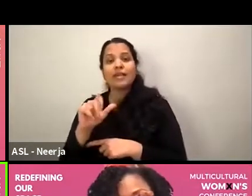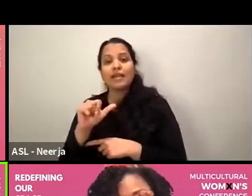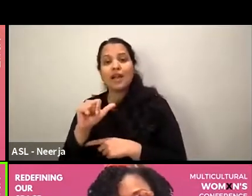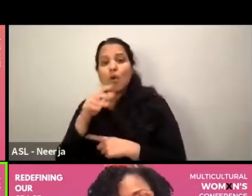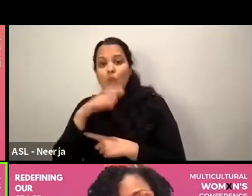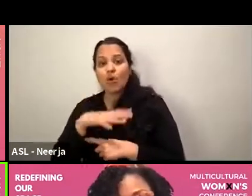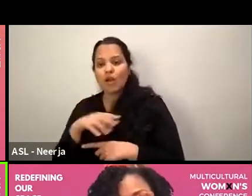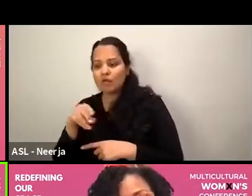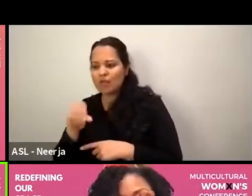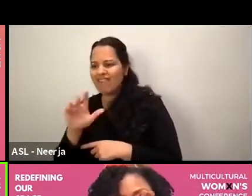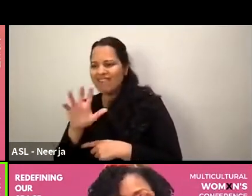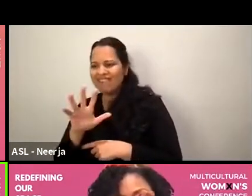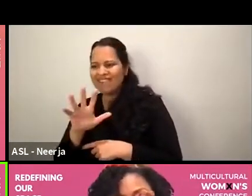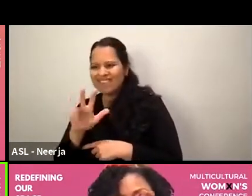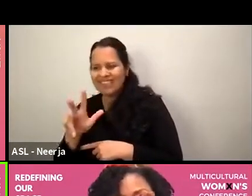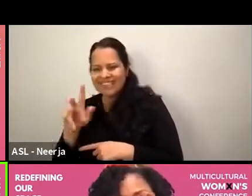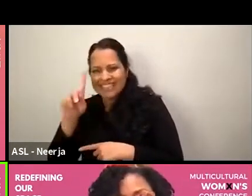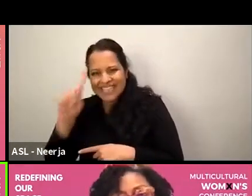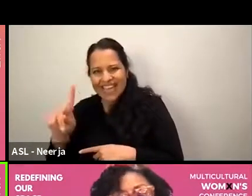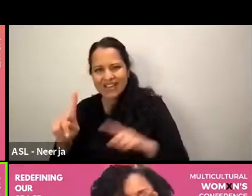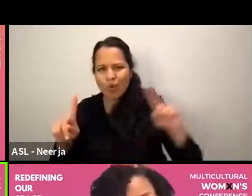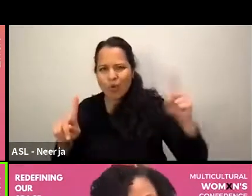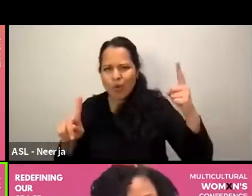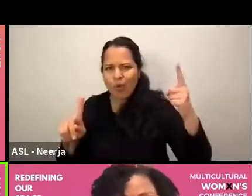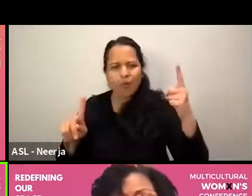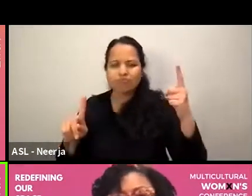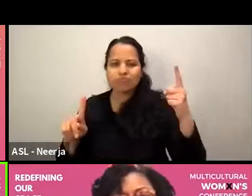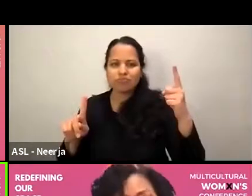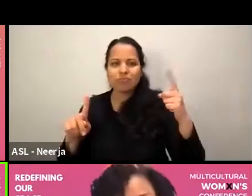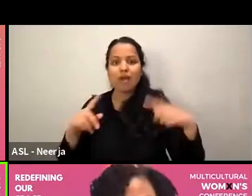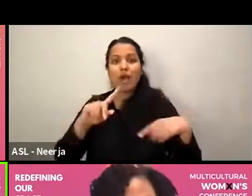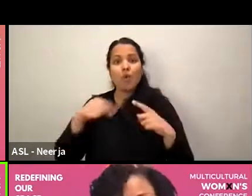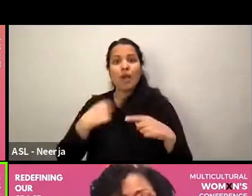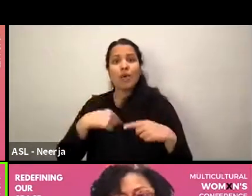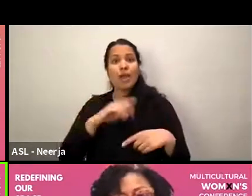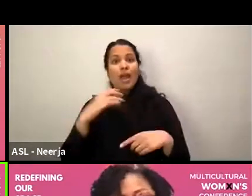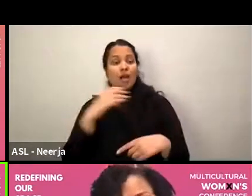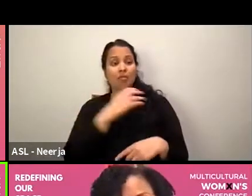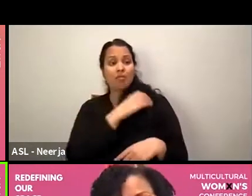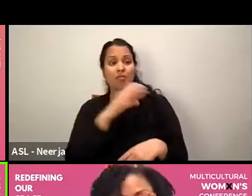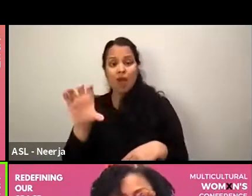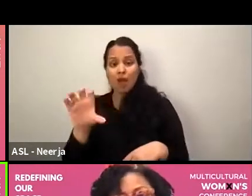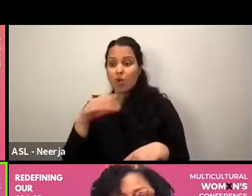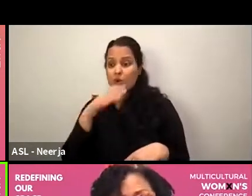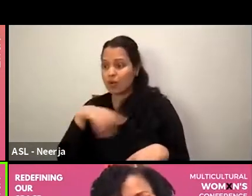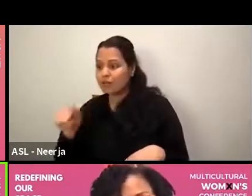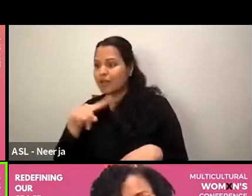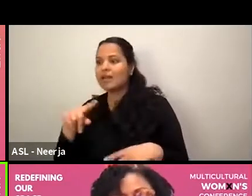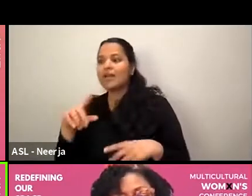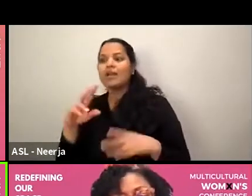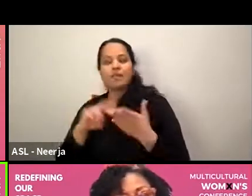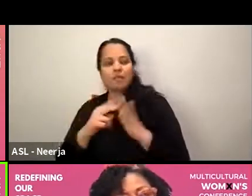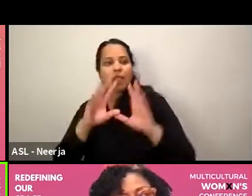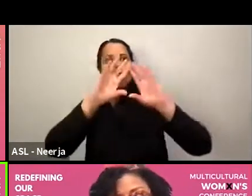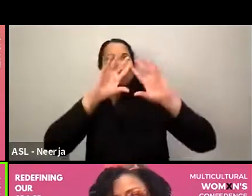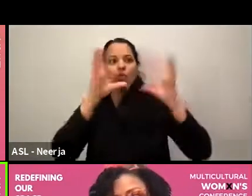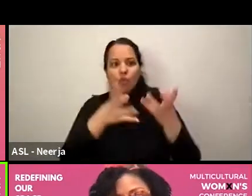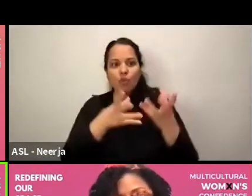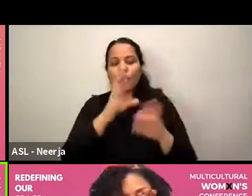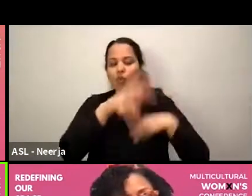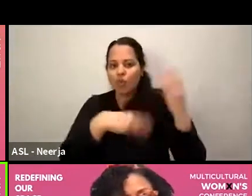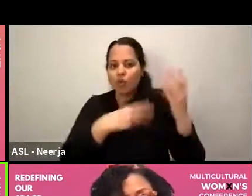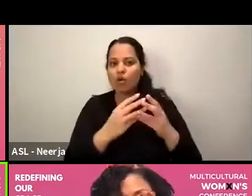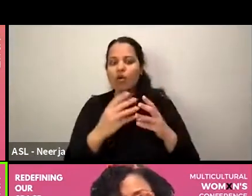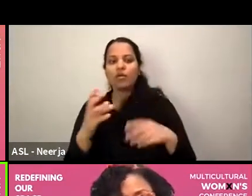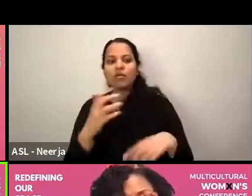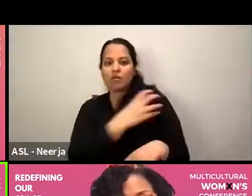empower women, we empower the world. And just imagine if women were paid in parity to their